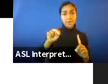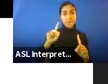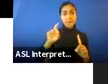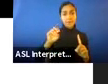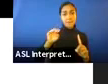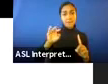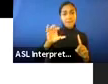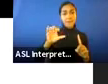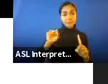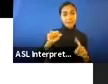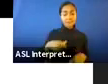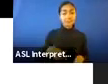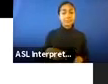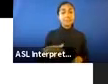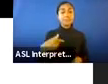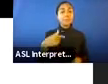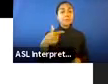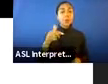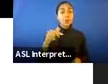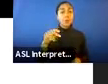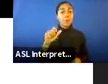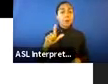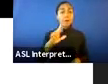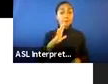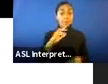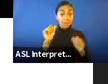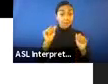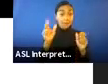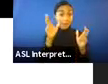And this is Gopal again. Can everybody hear me okay?